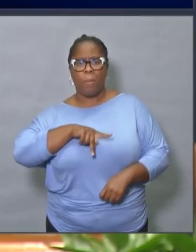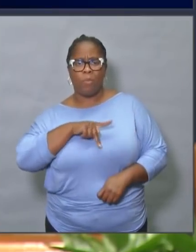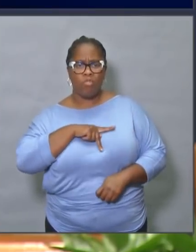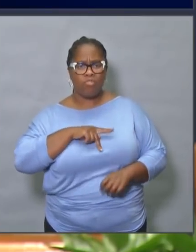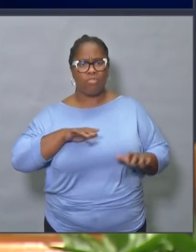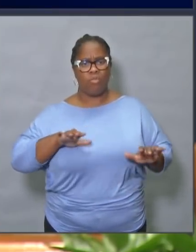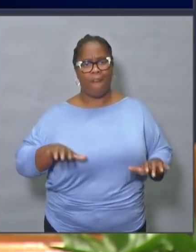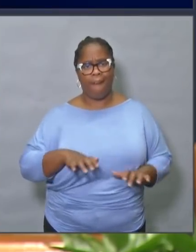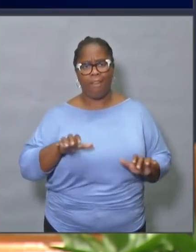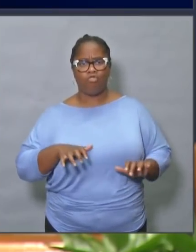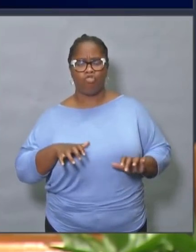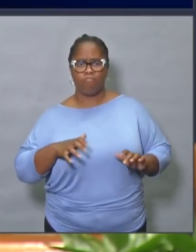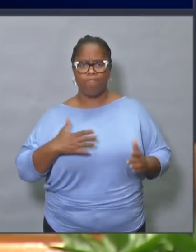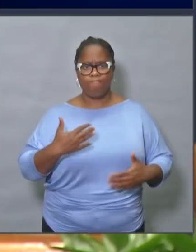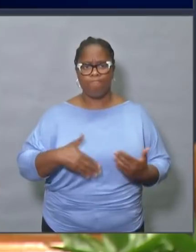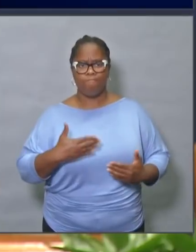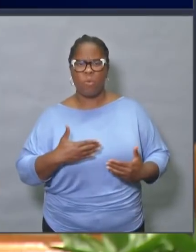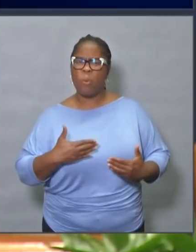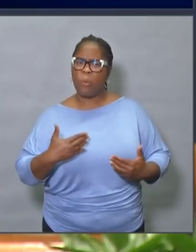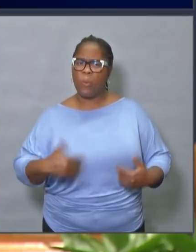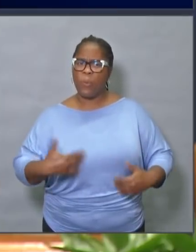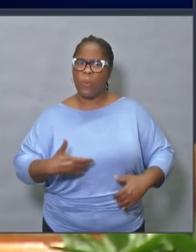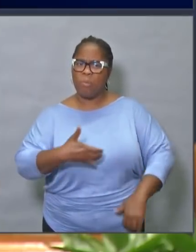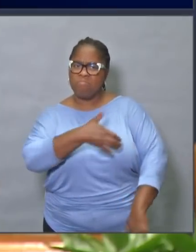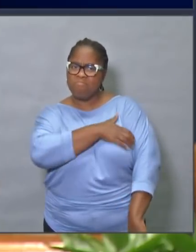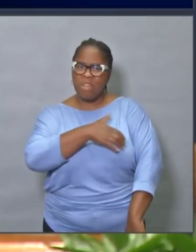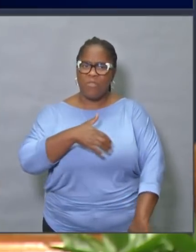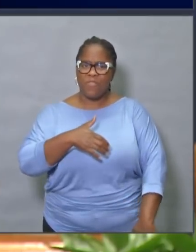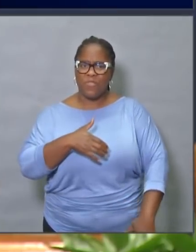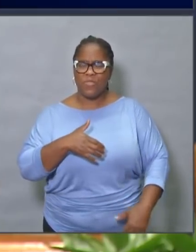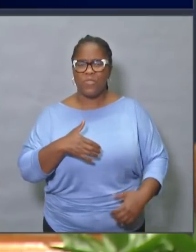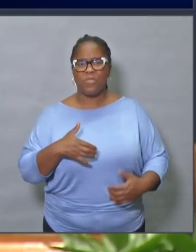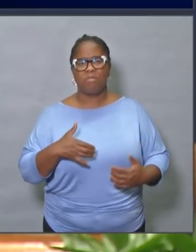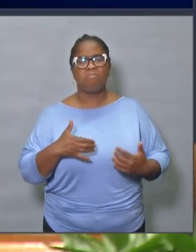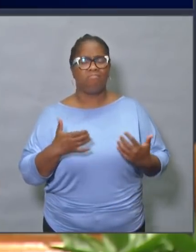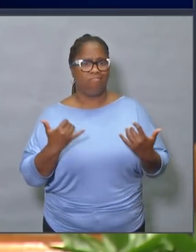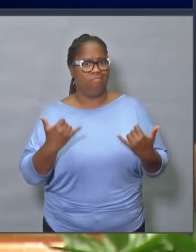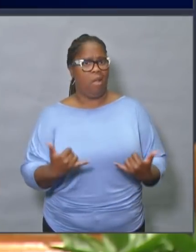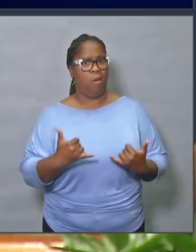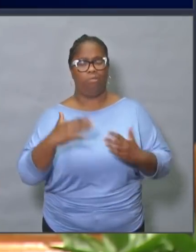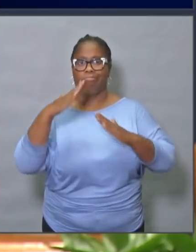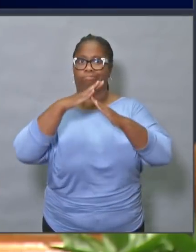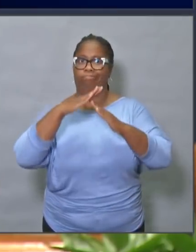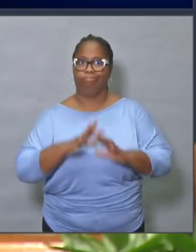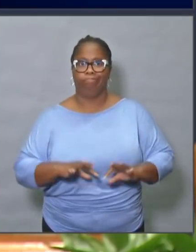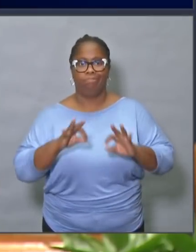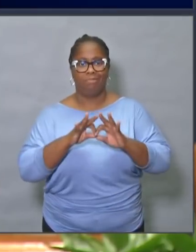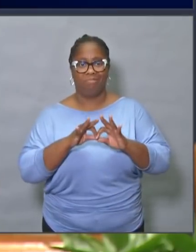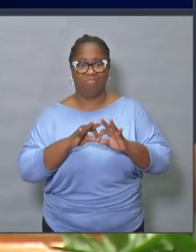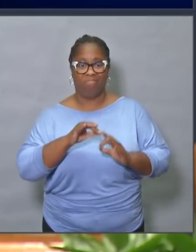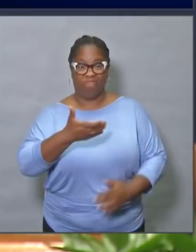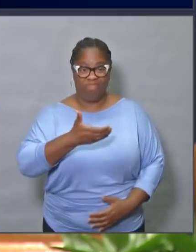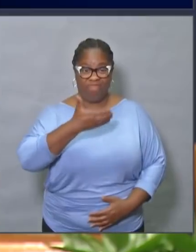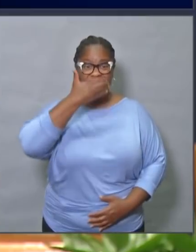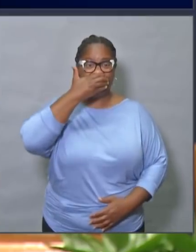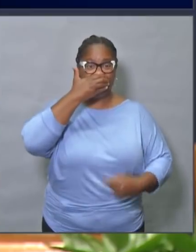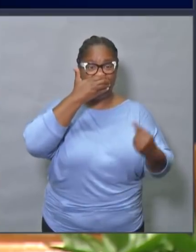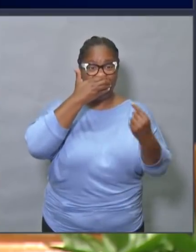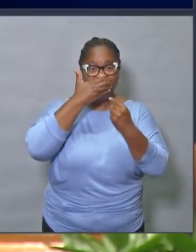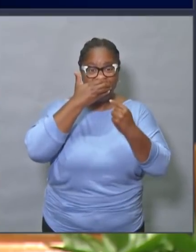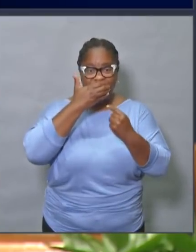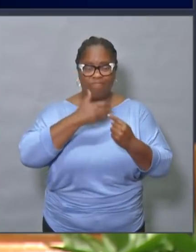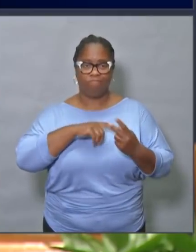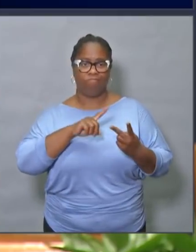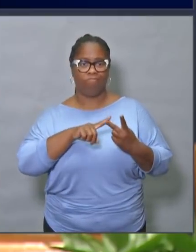all take are very powerful, and they have never been more important. Wearing that face covering,